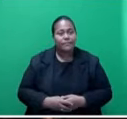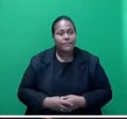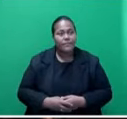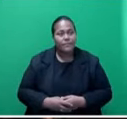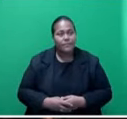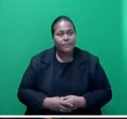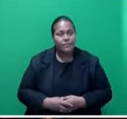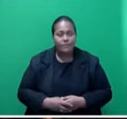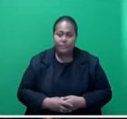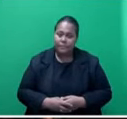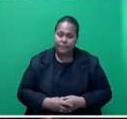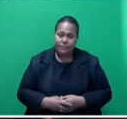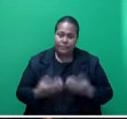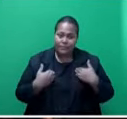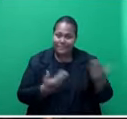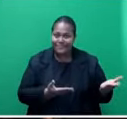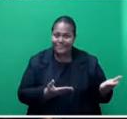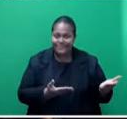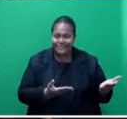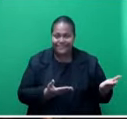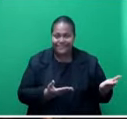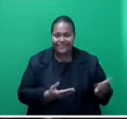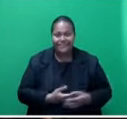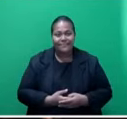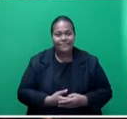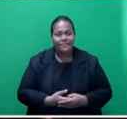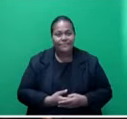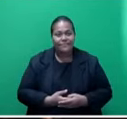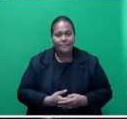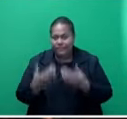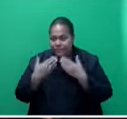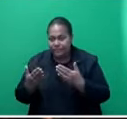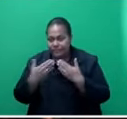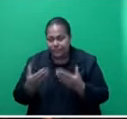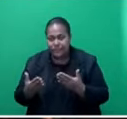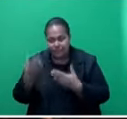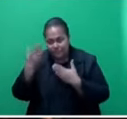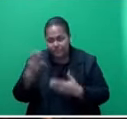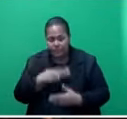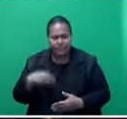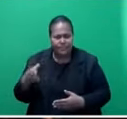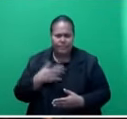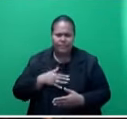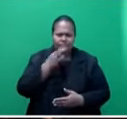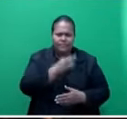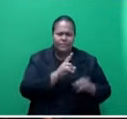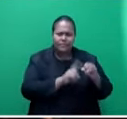Honourable Lever, you have the floor. Just thank you, Honourable Minister, for the response. Just a question